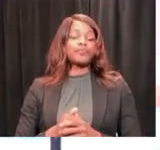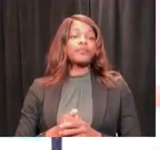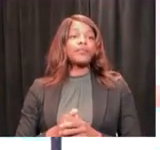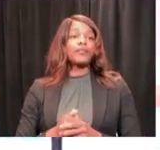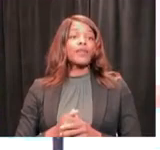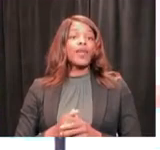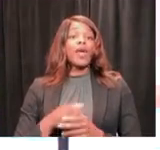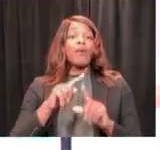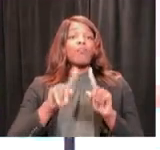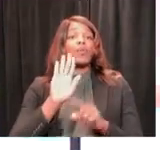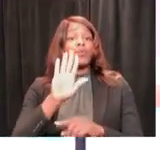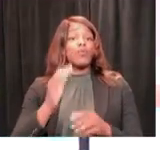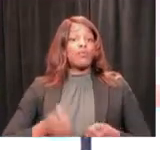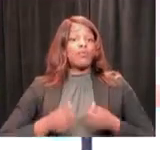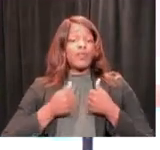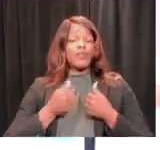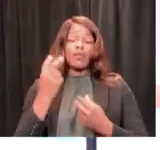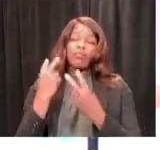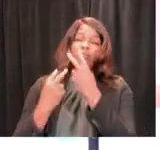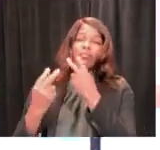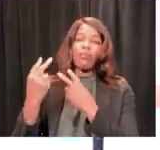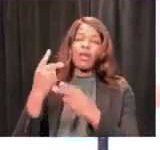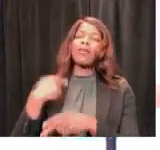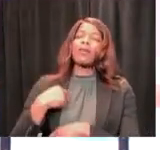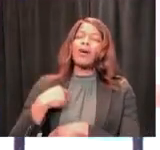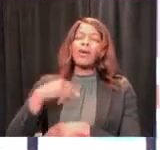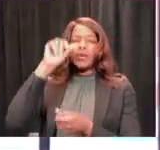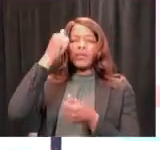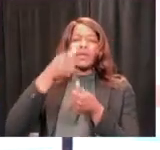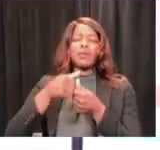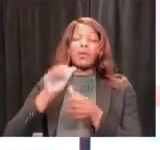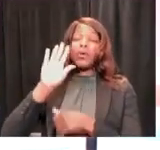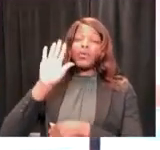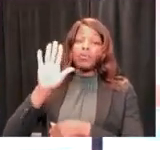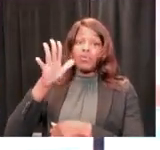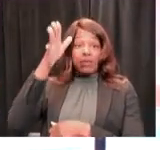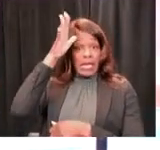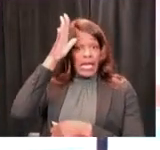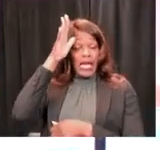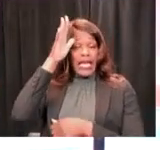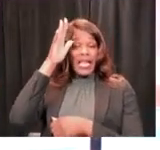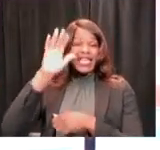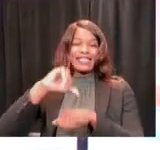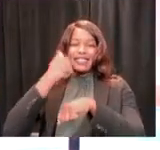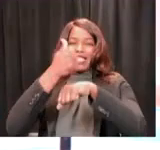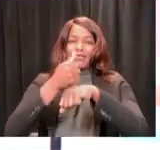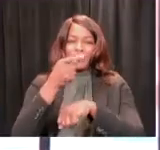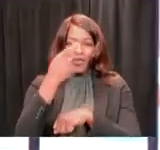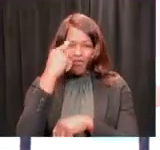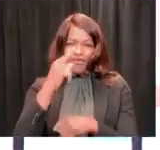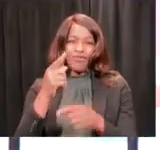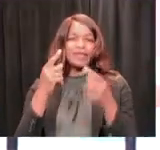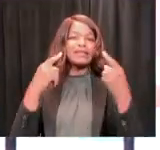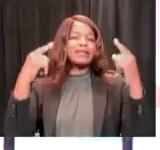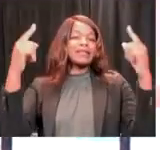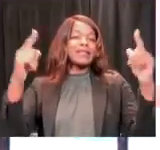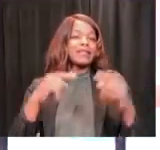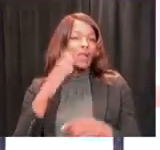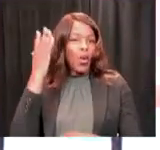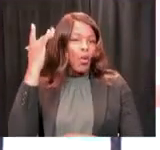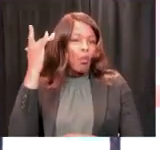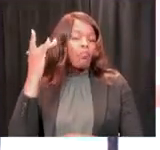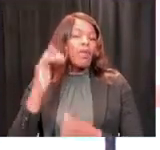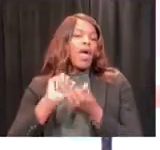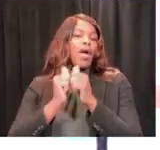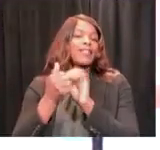look back, you can see a father that has set you up for success by the model they provided for you.